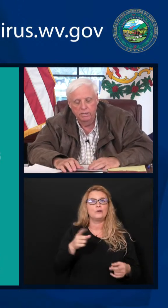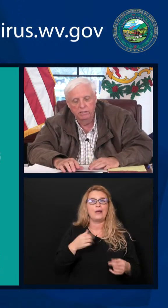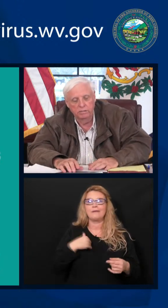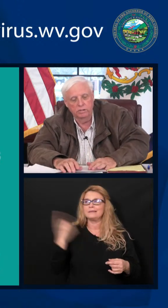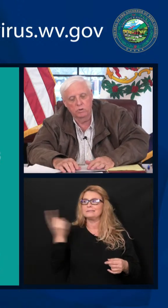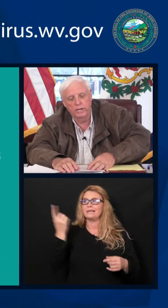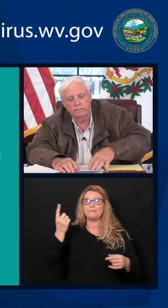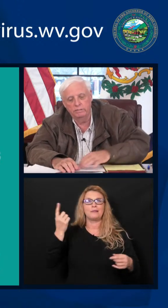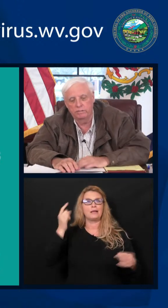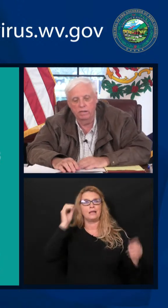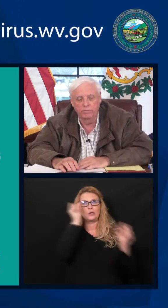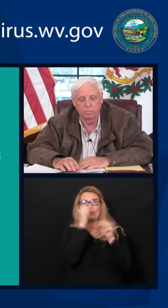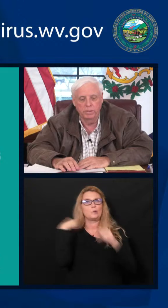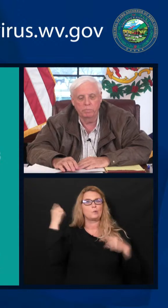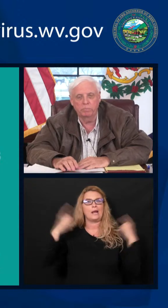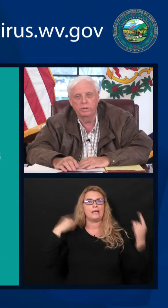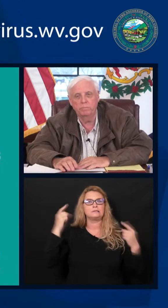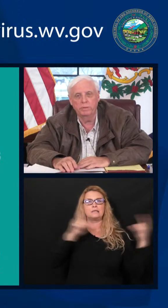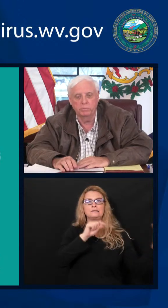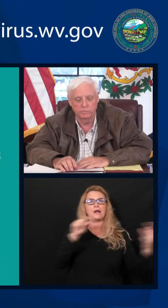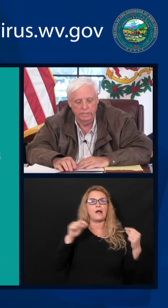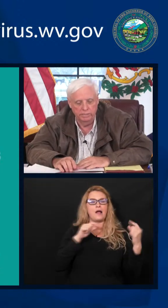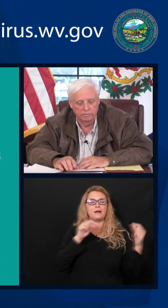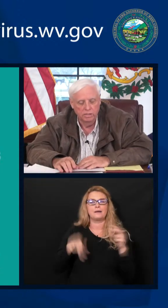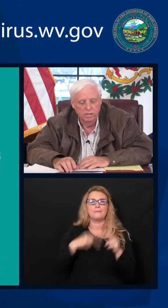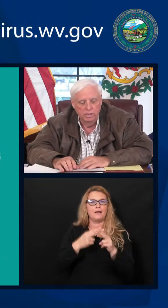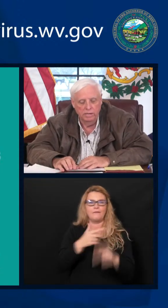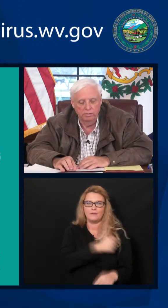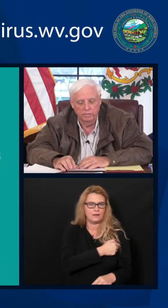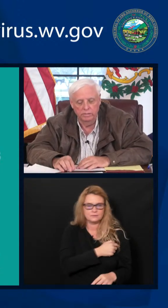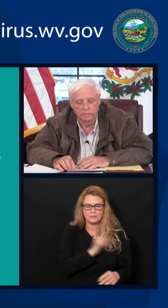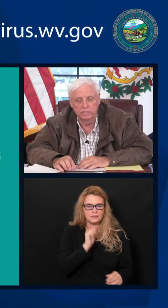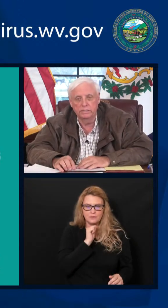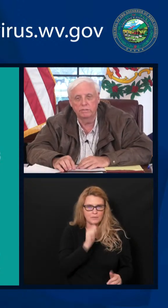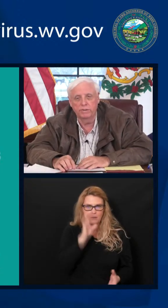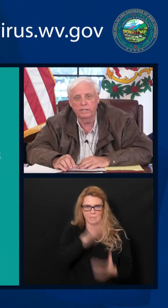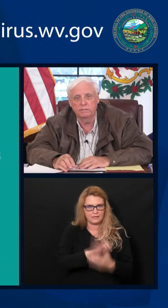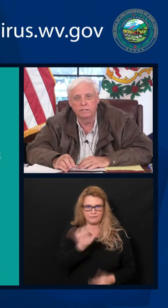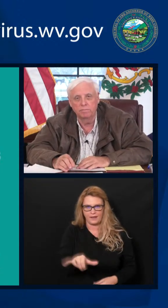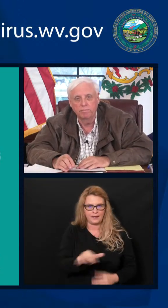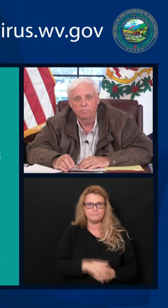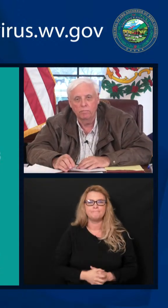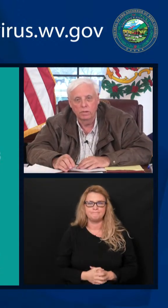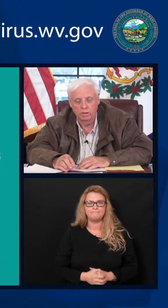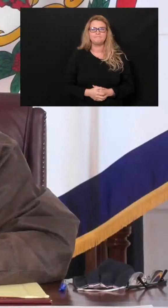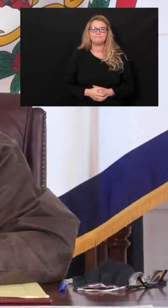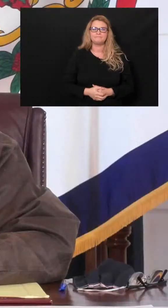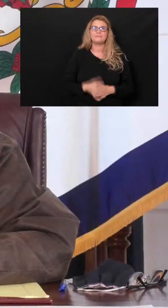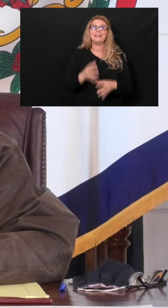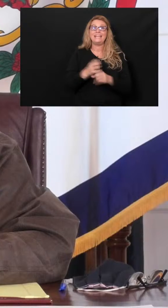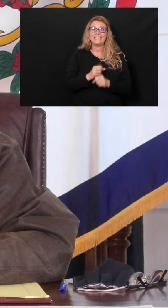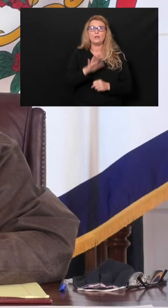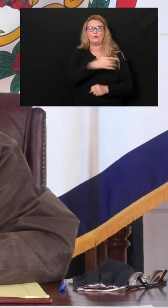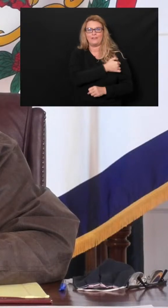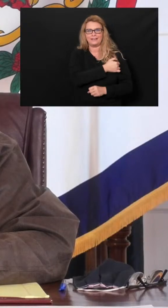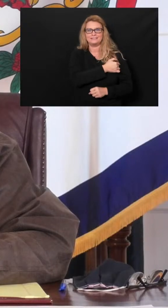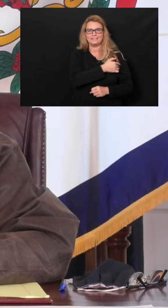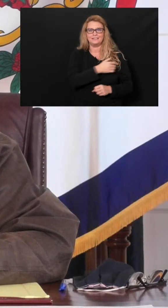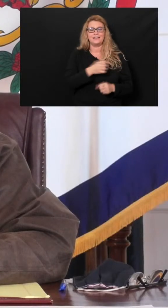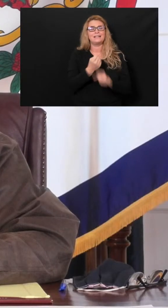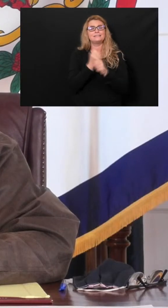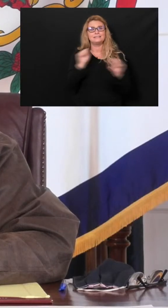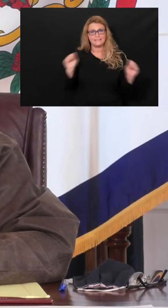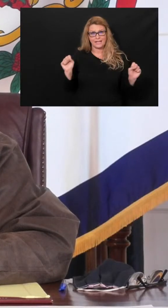that. So the crazy stuff that people put in people's heads and everything. Just get your vaccine. It absolutely is perfectly